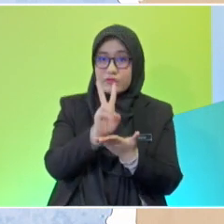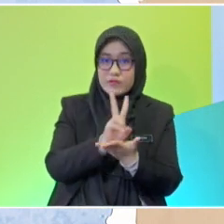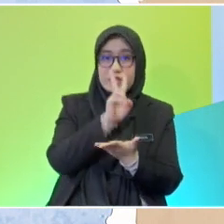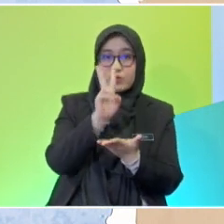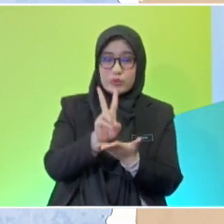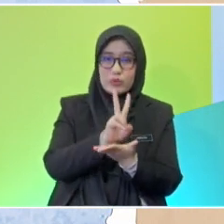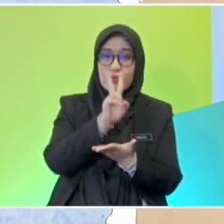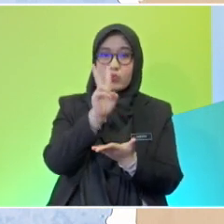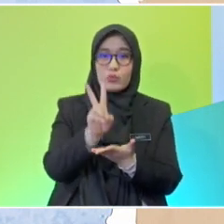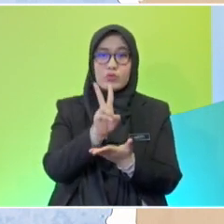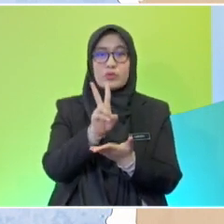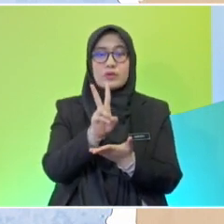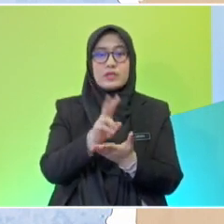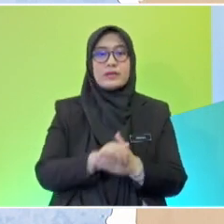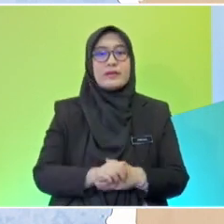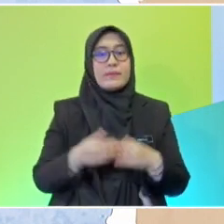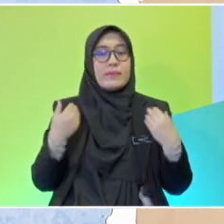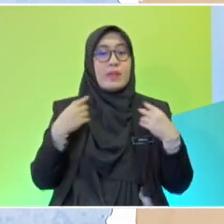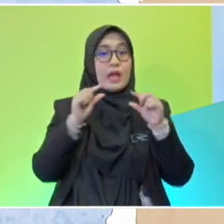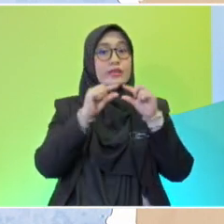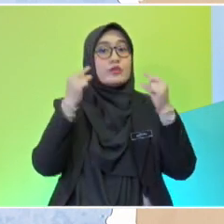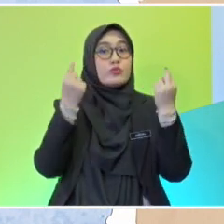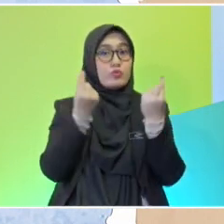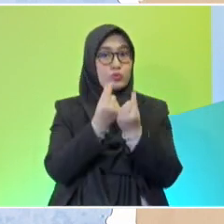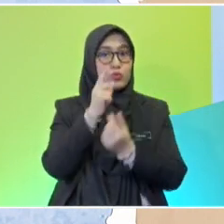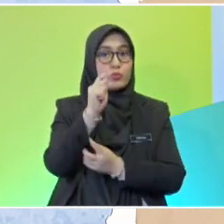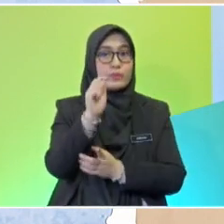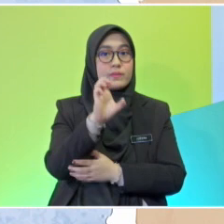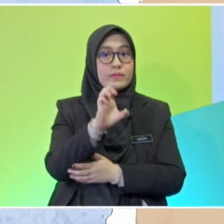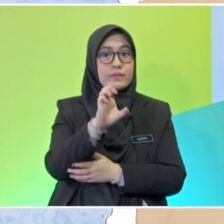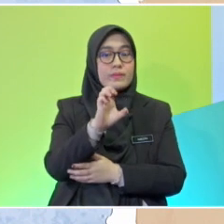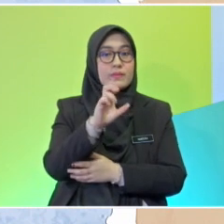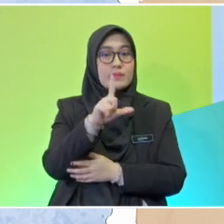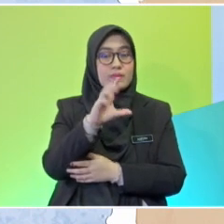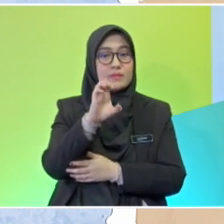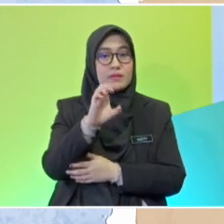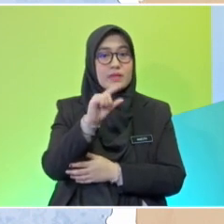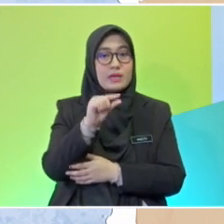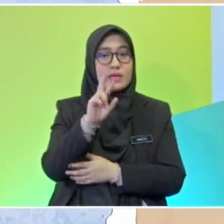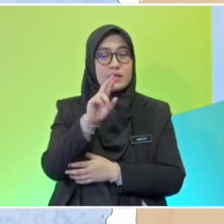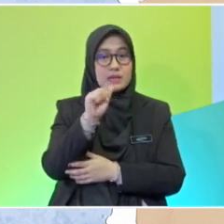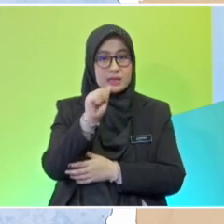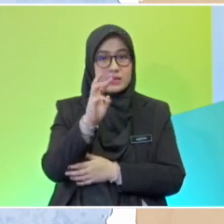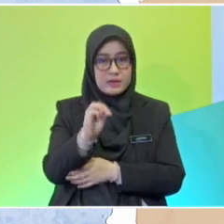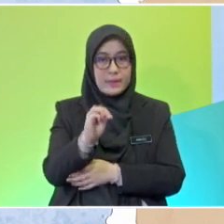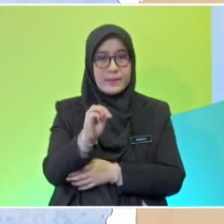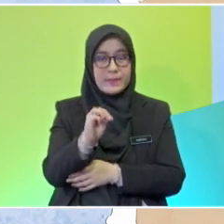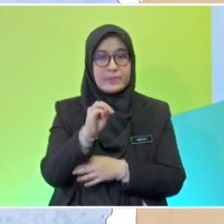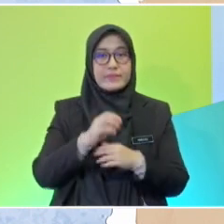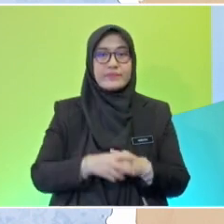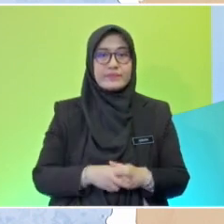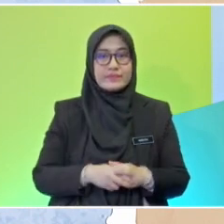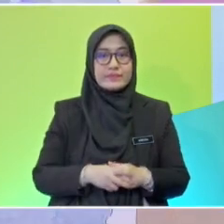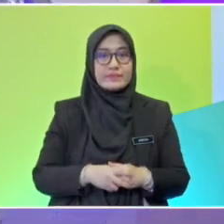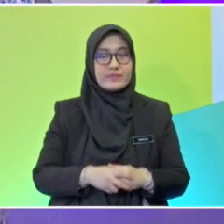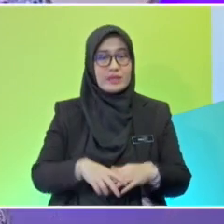she has a Telegram group where she puts in all her pupils' work in individual channels, and this helps her to